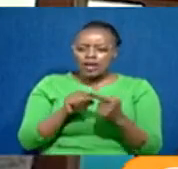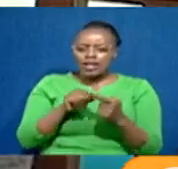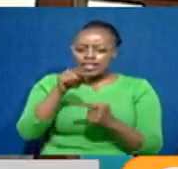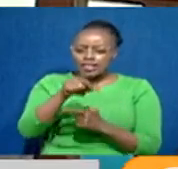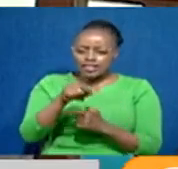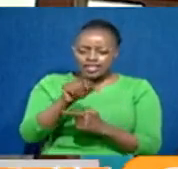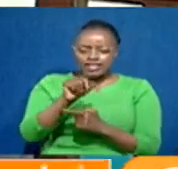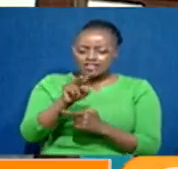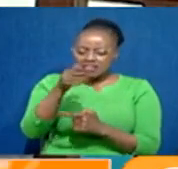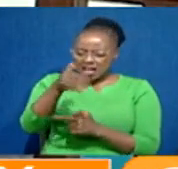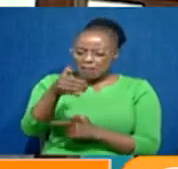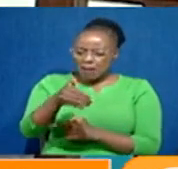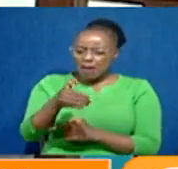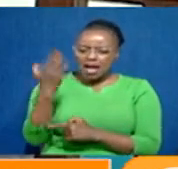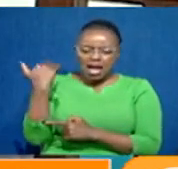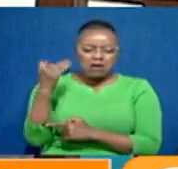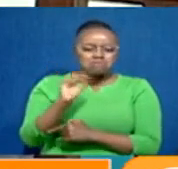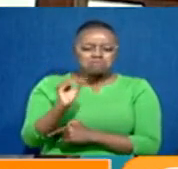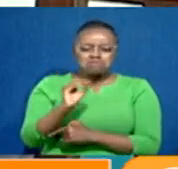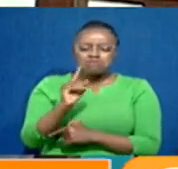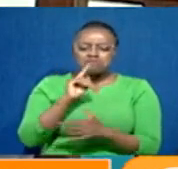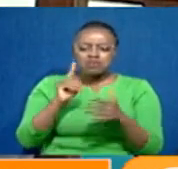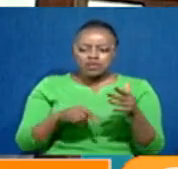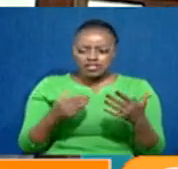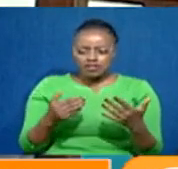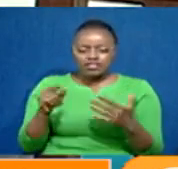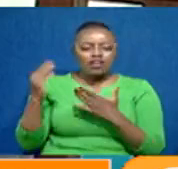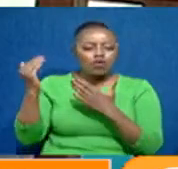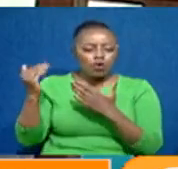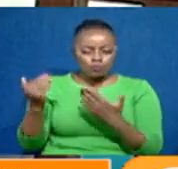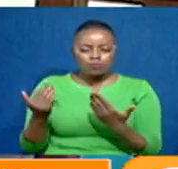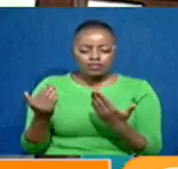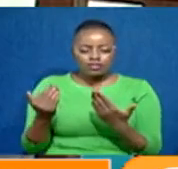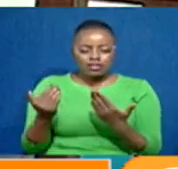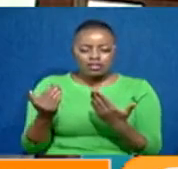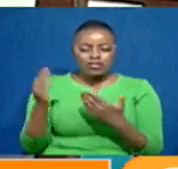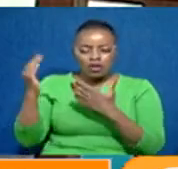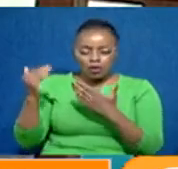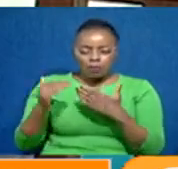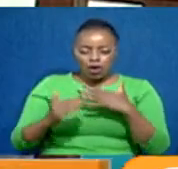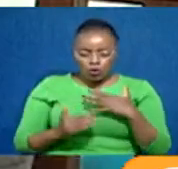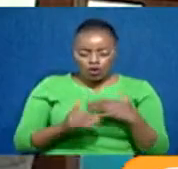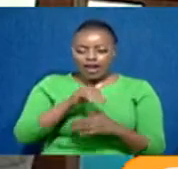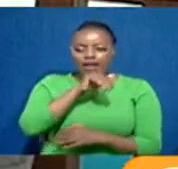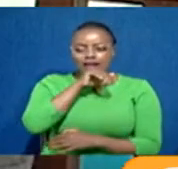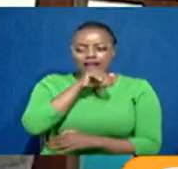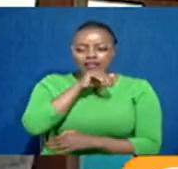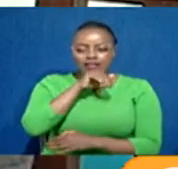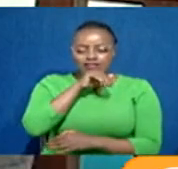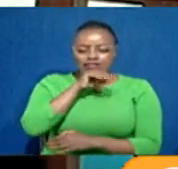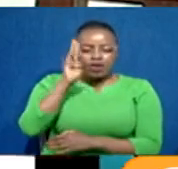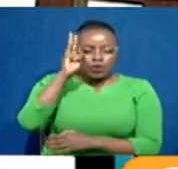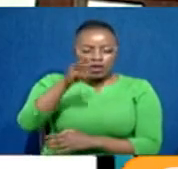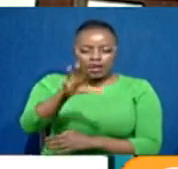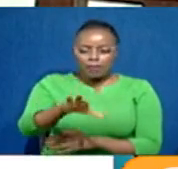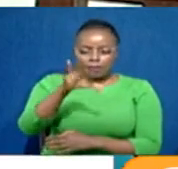this station? Not too long ago. And she said she really hopes that the Honorable Raila Odinga is